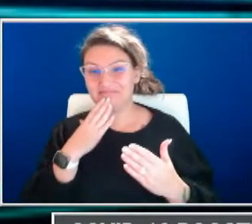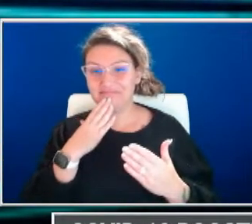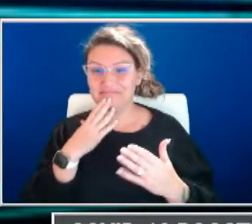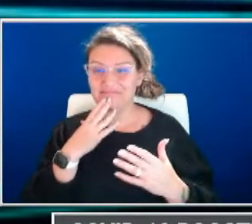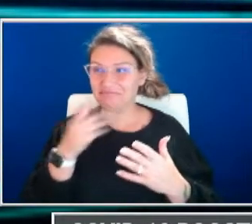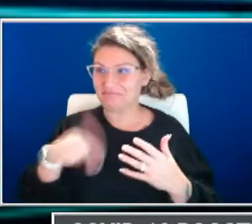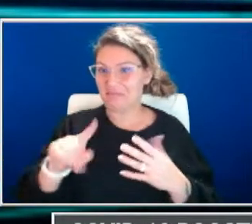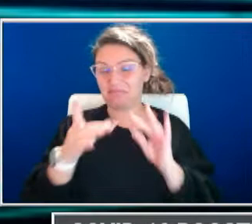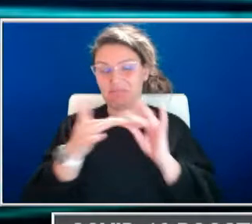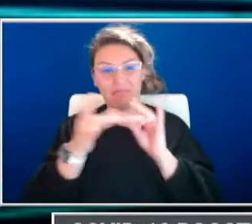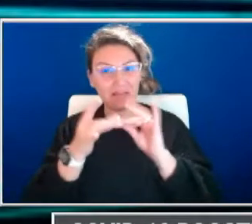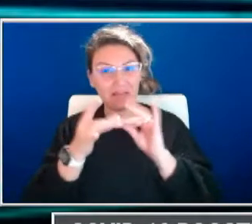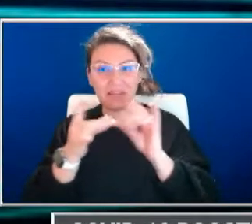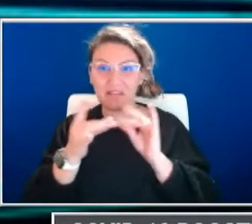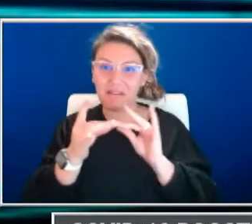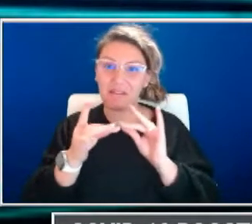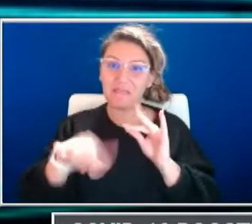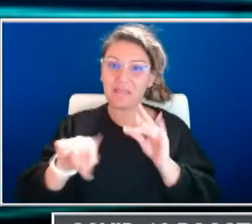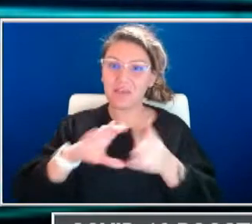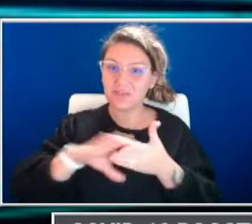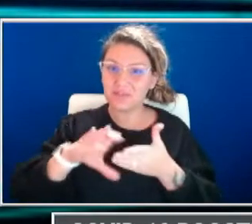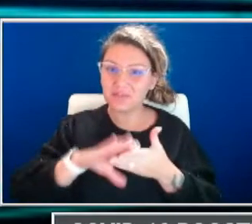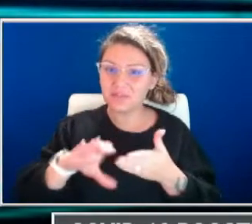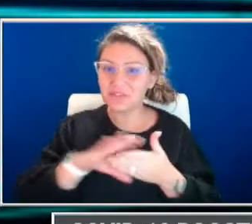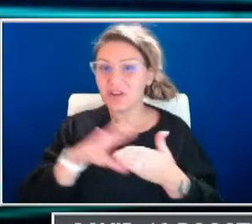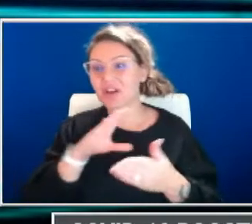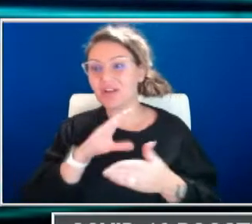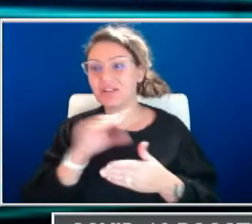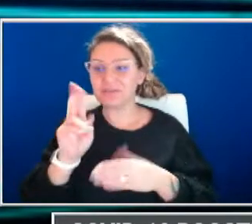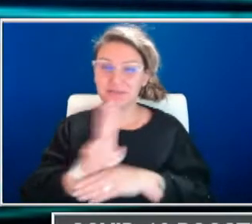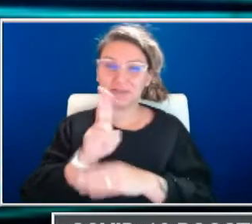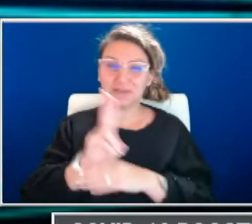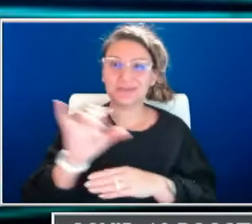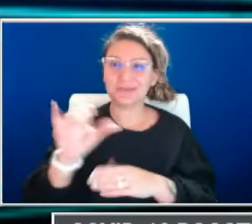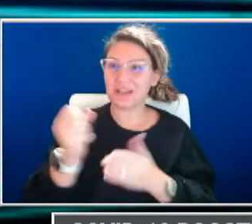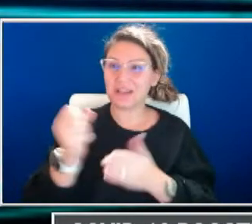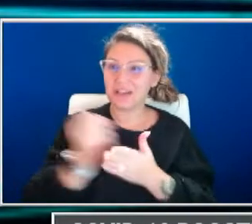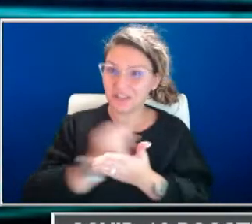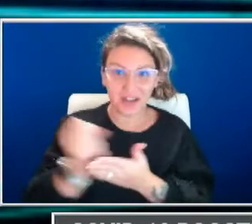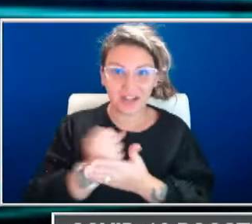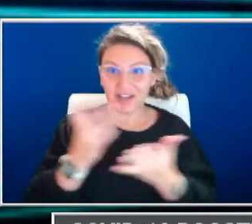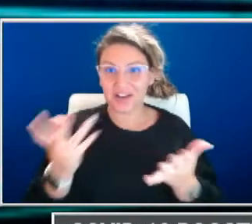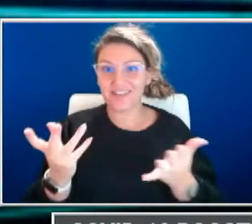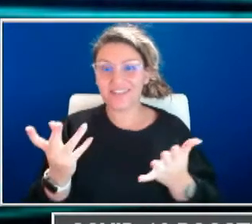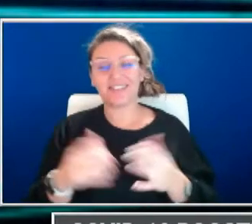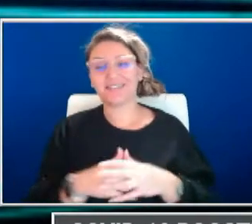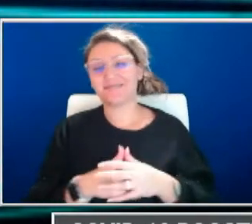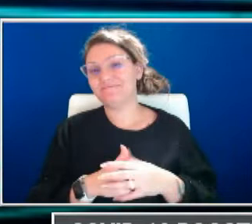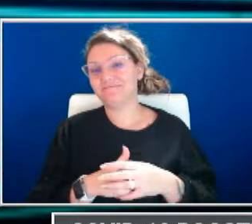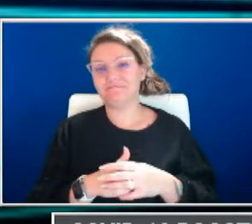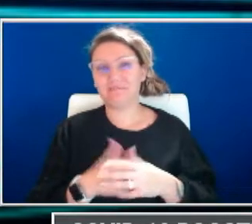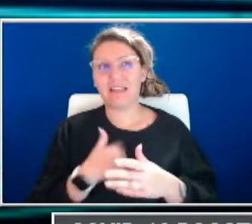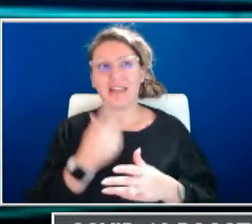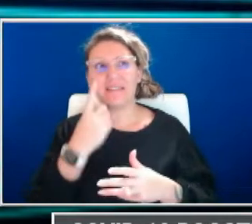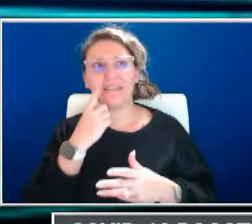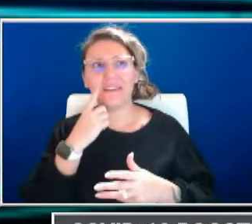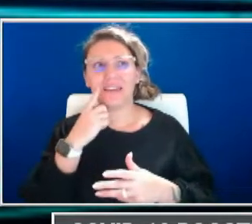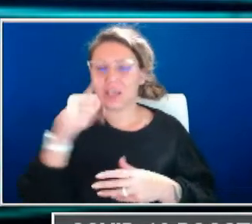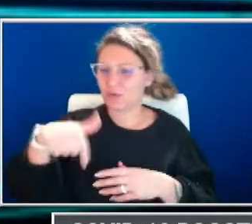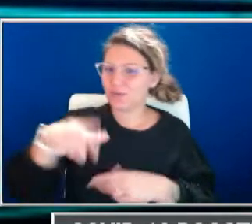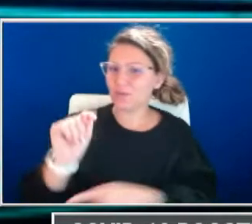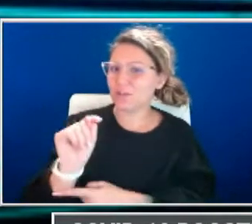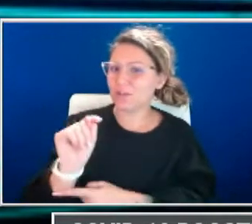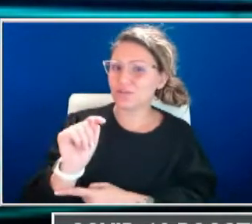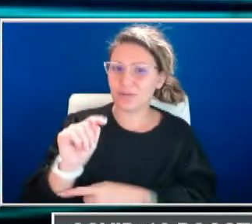those cards, and he just used them like a credit card at one of the, I think it was Quick Trip gas